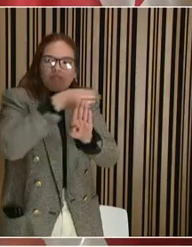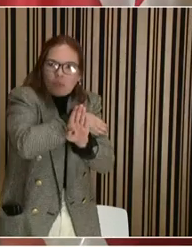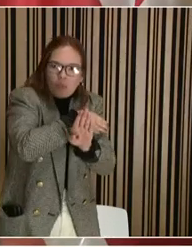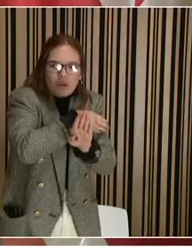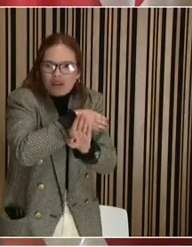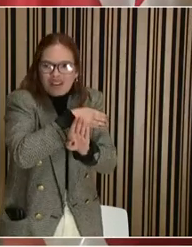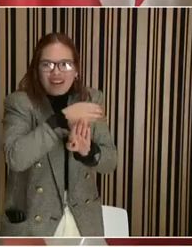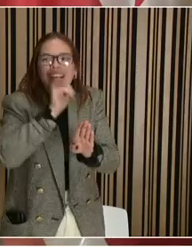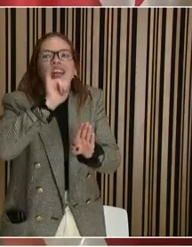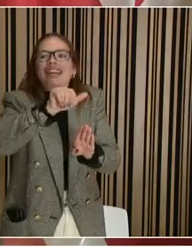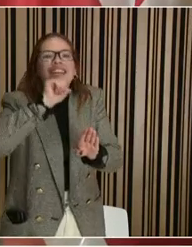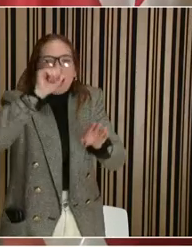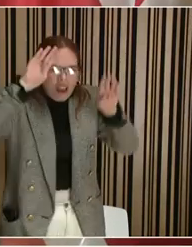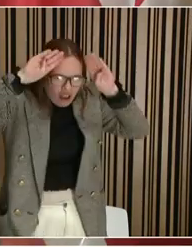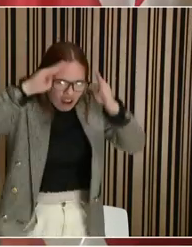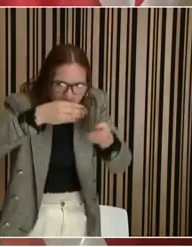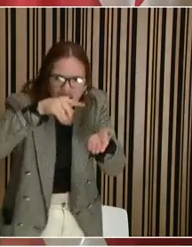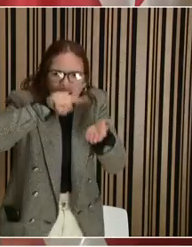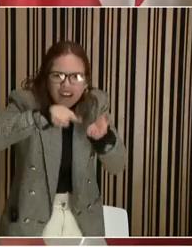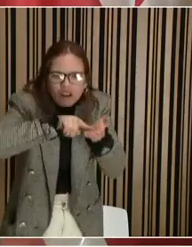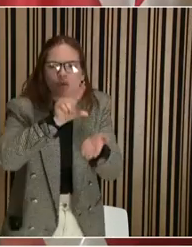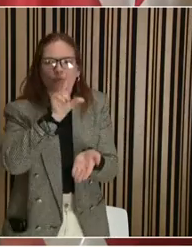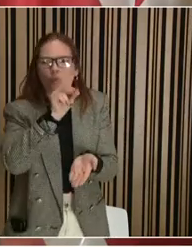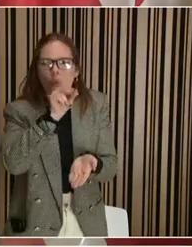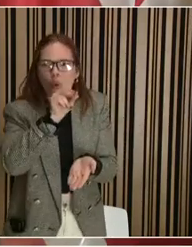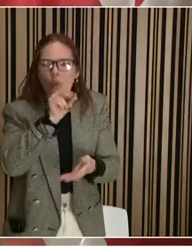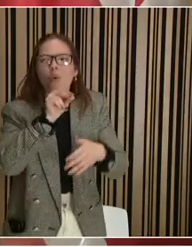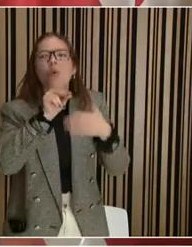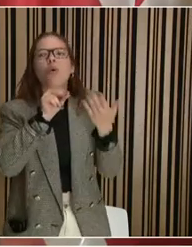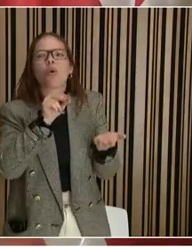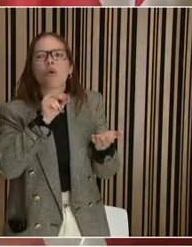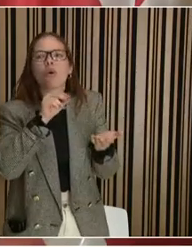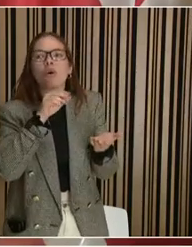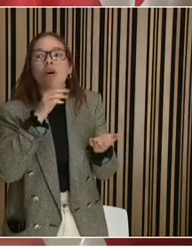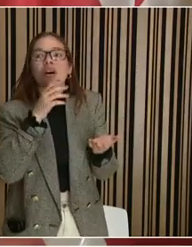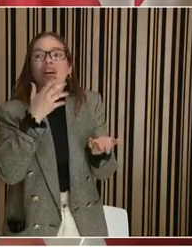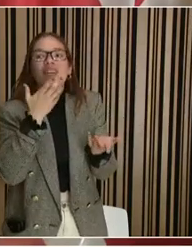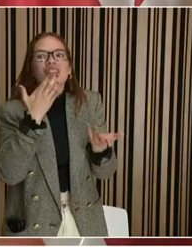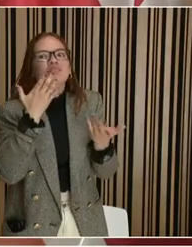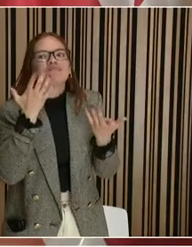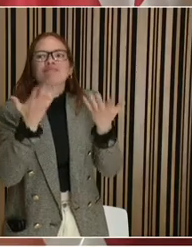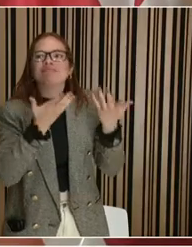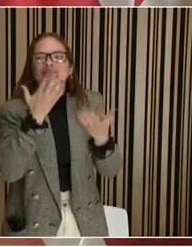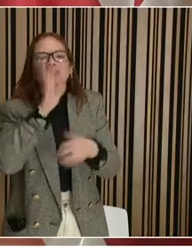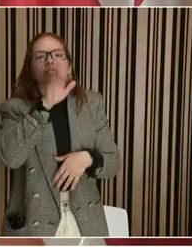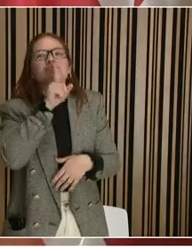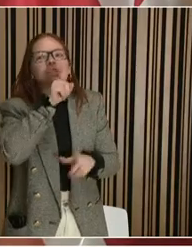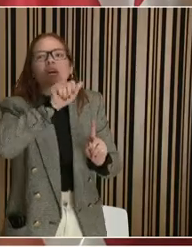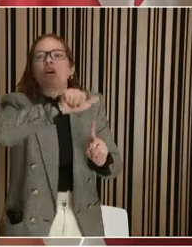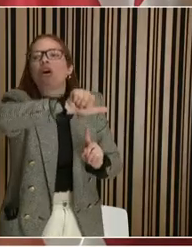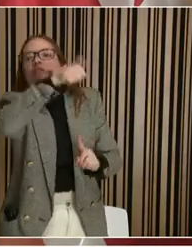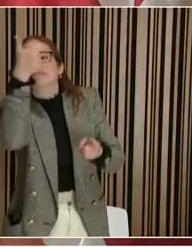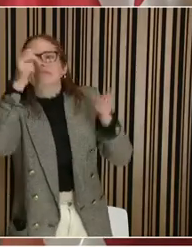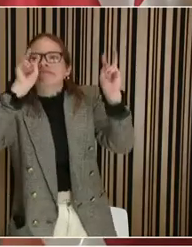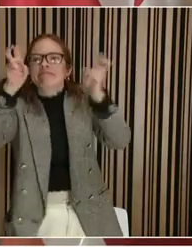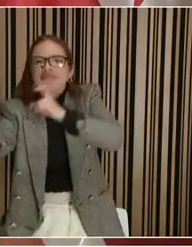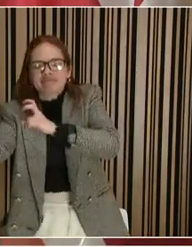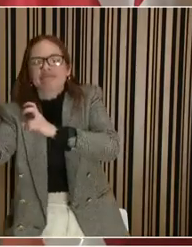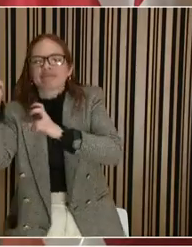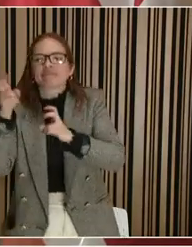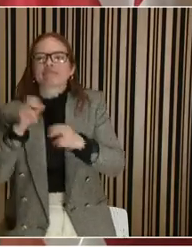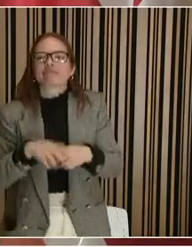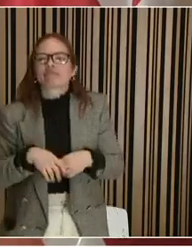investigation. These are certain other matters that are involved in this. Mayor, how troubled are